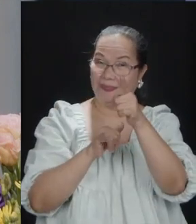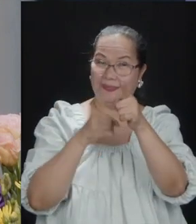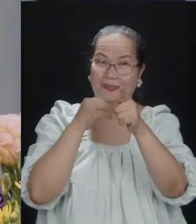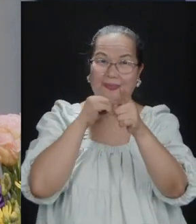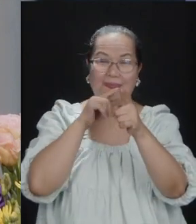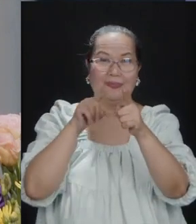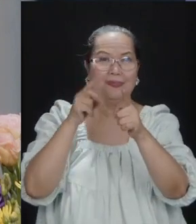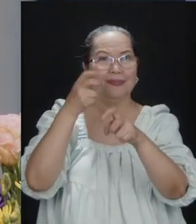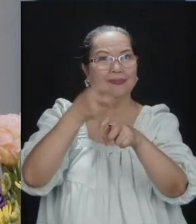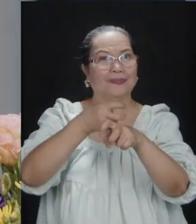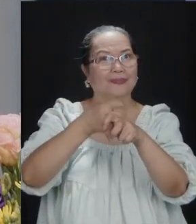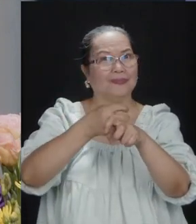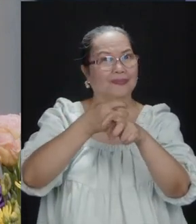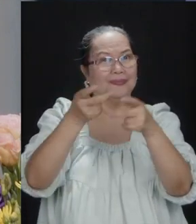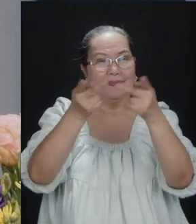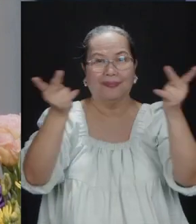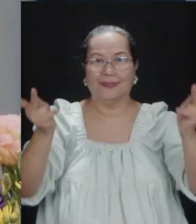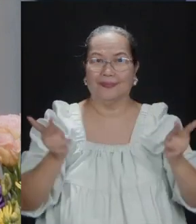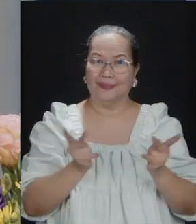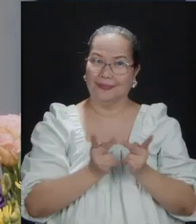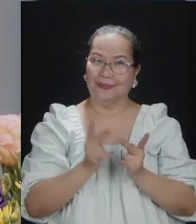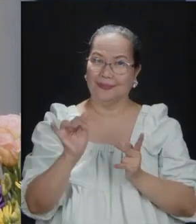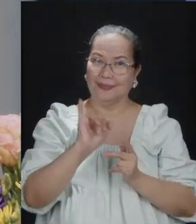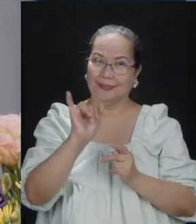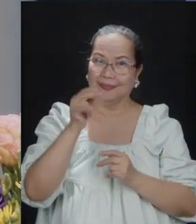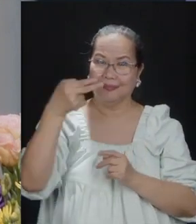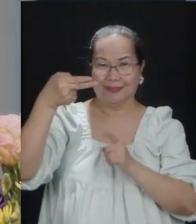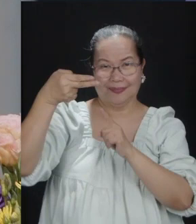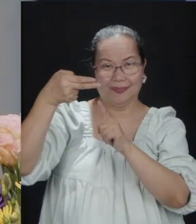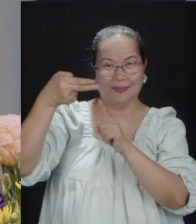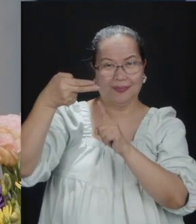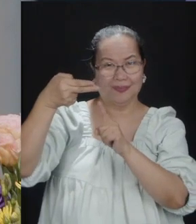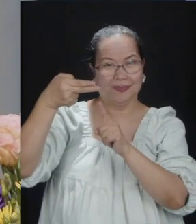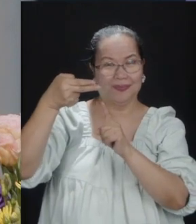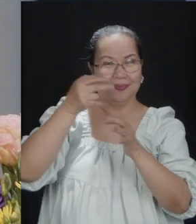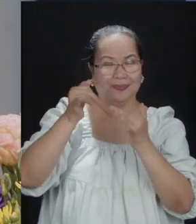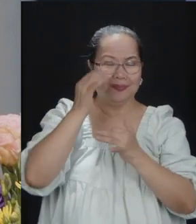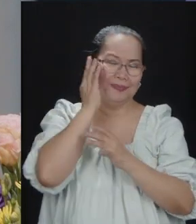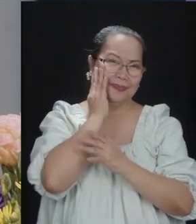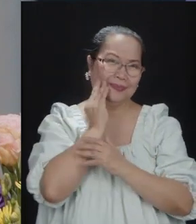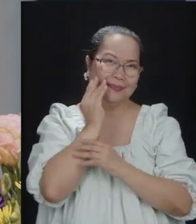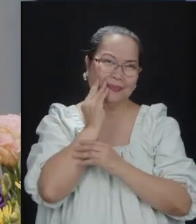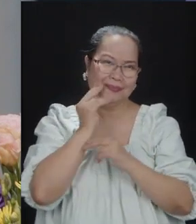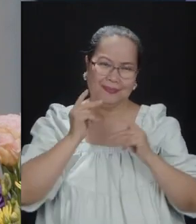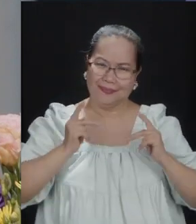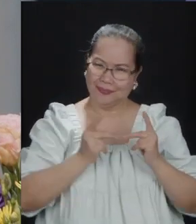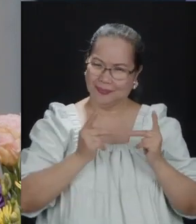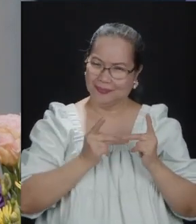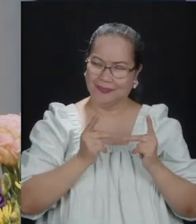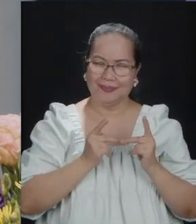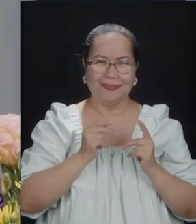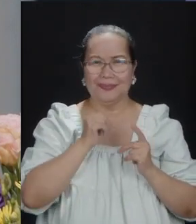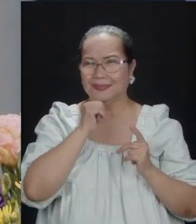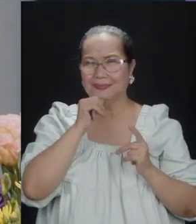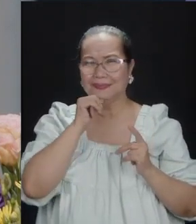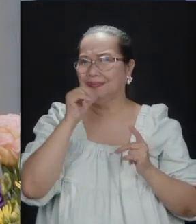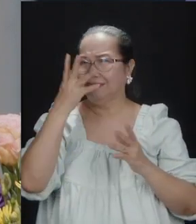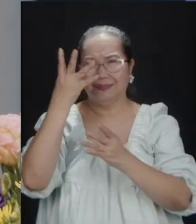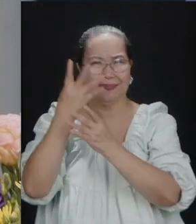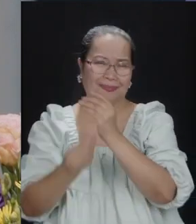hard place. Like Hannah, you're probably experiencing pain that won't seem to go